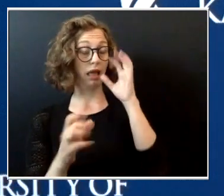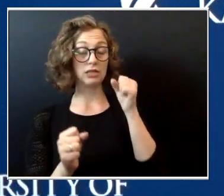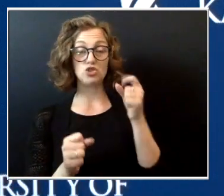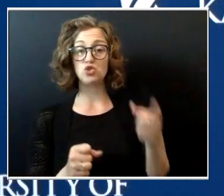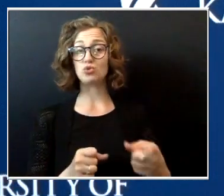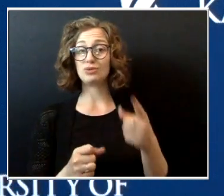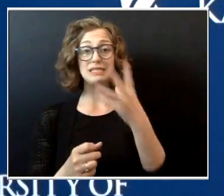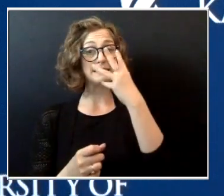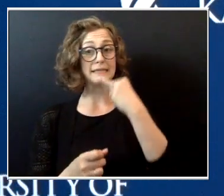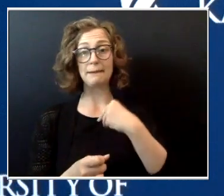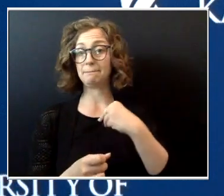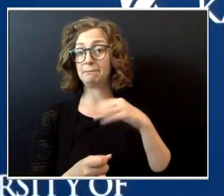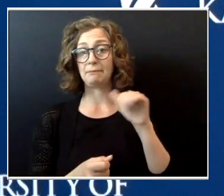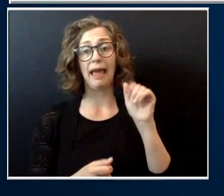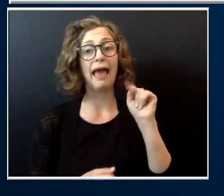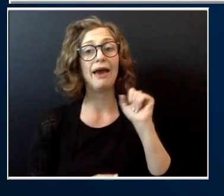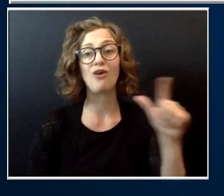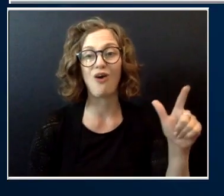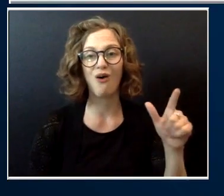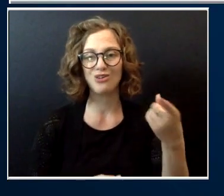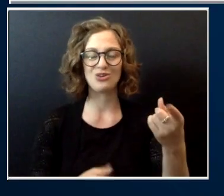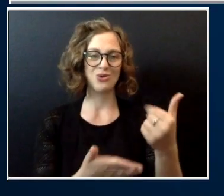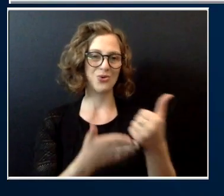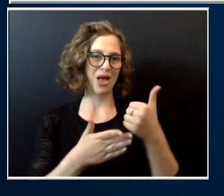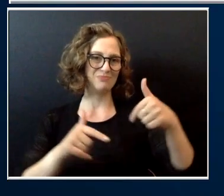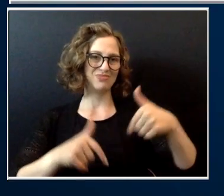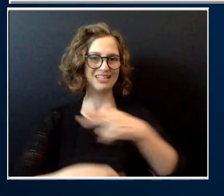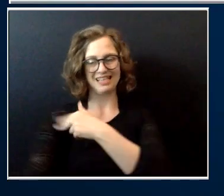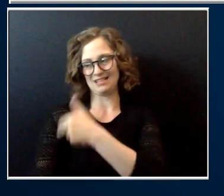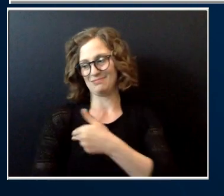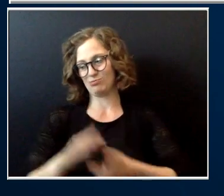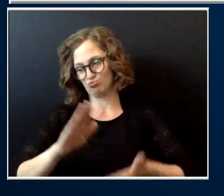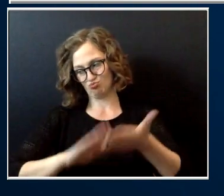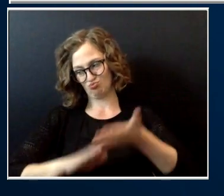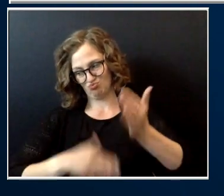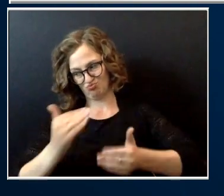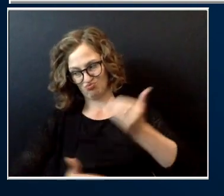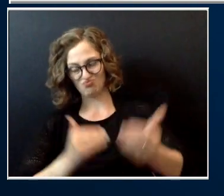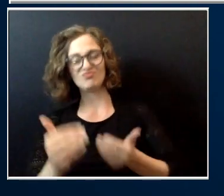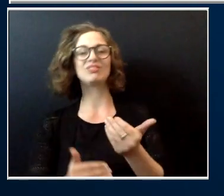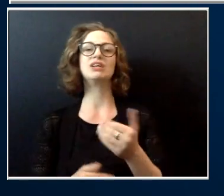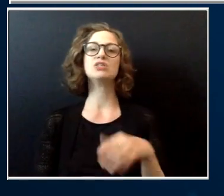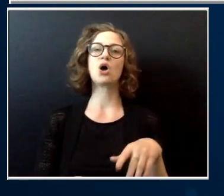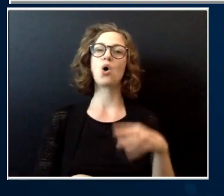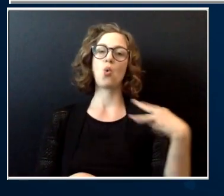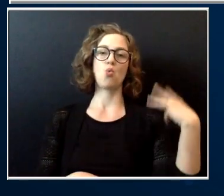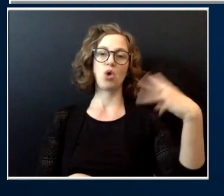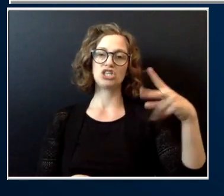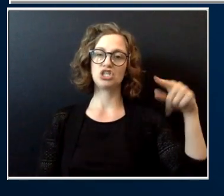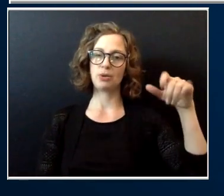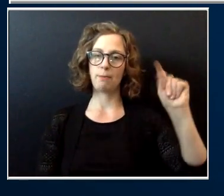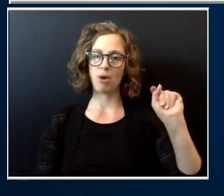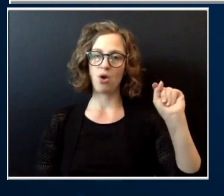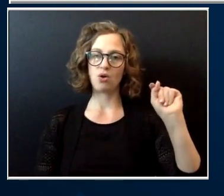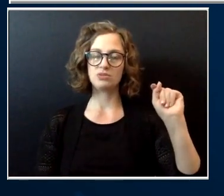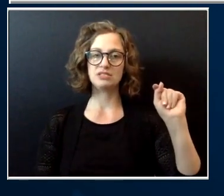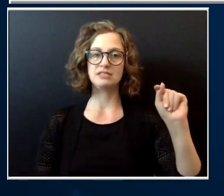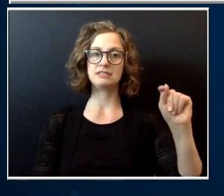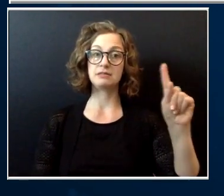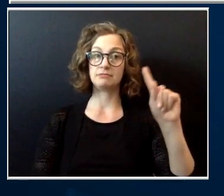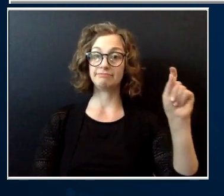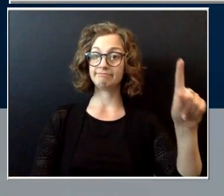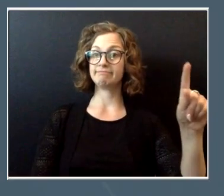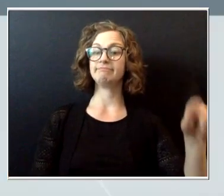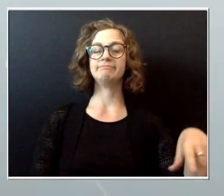running and do a great job. Okay, so there's a Washington Post headline that included a provocative question. COVID will still be here this summer.